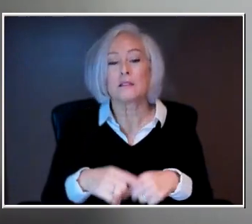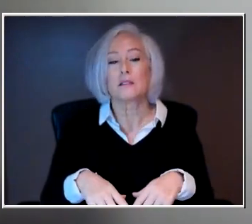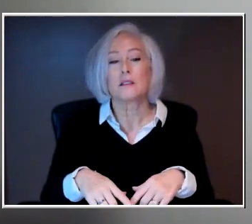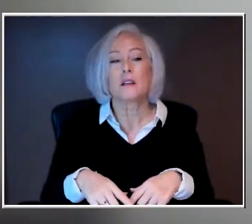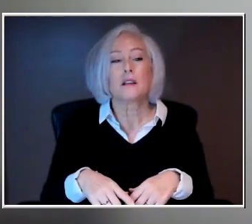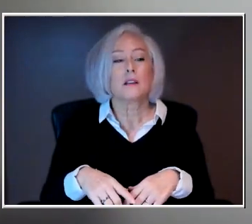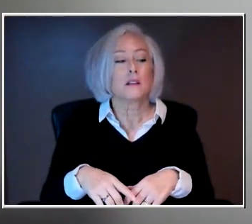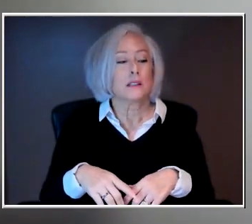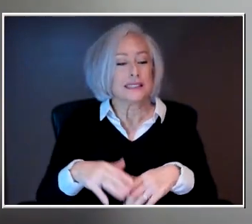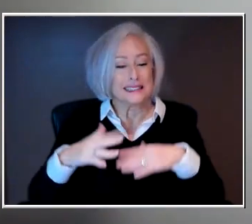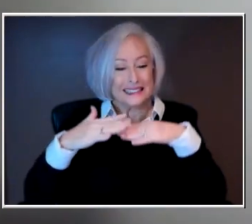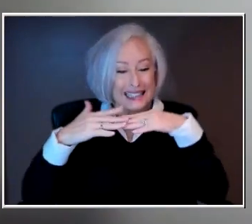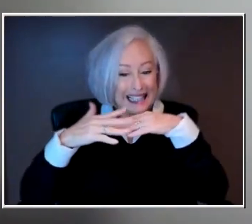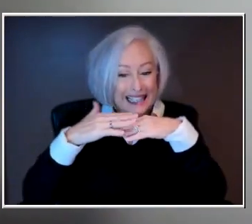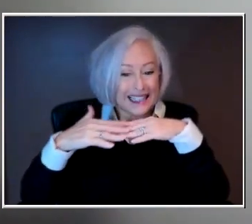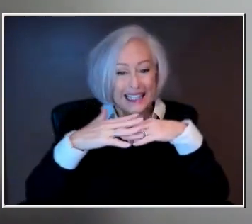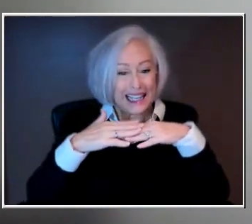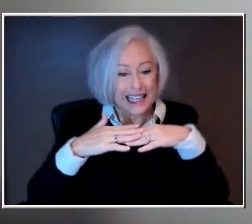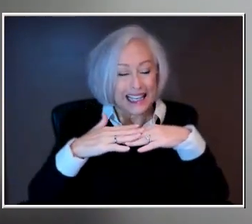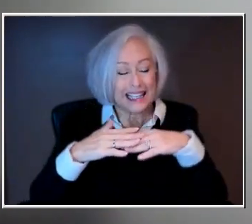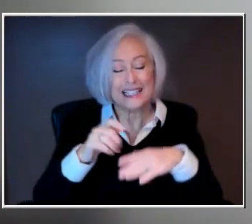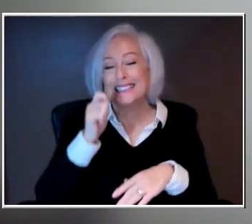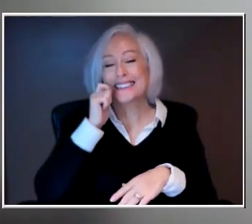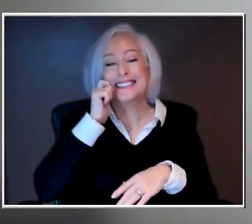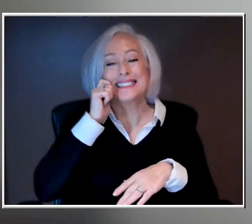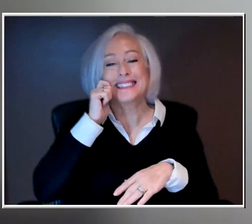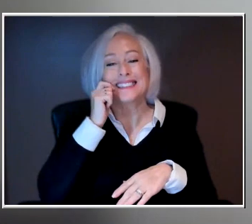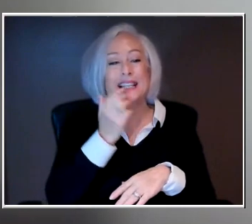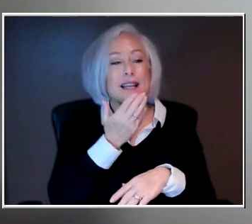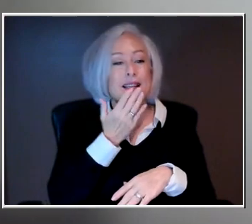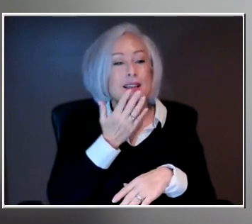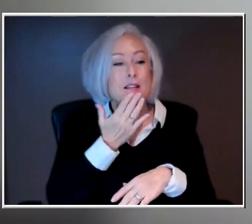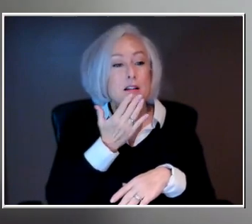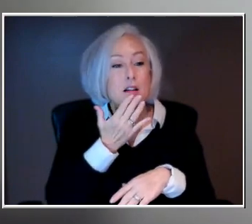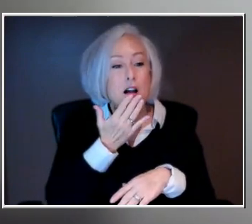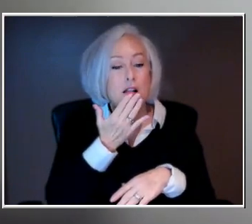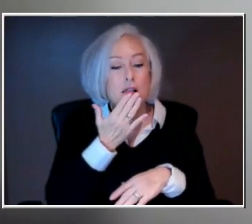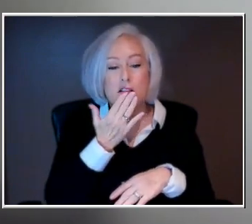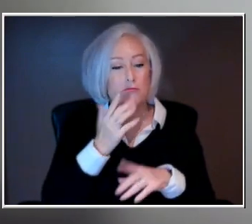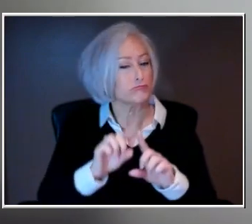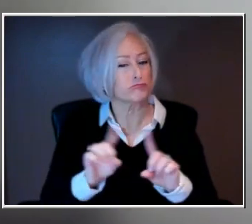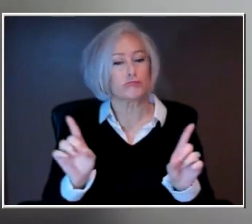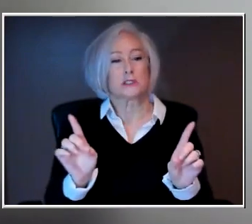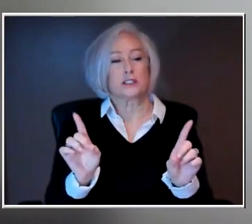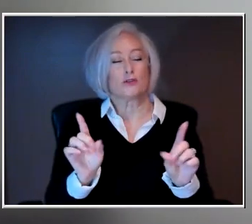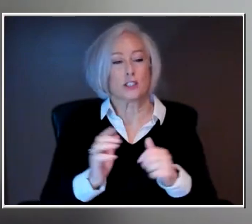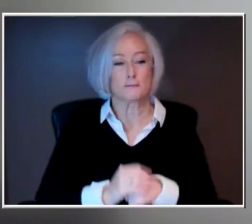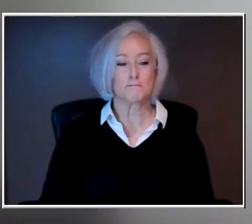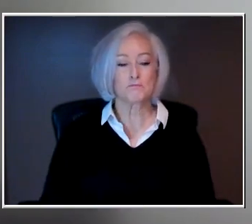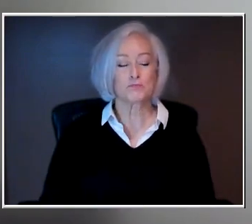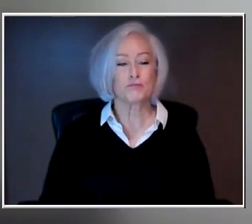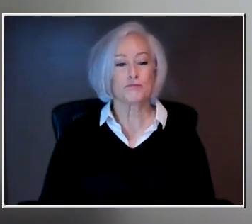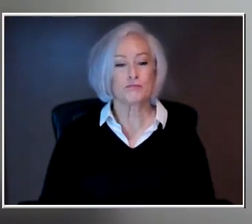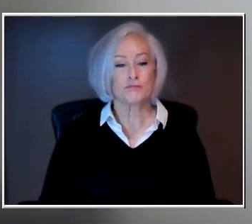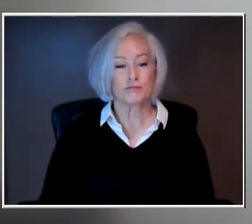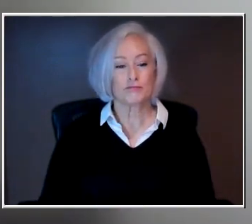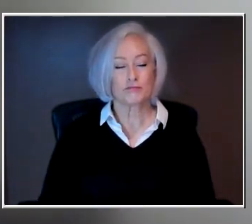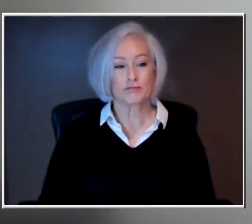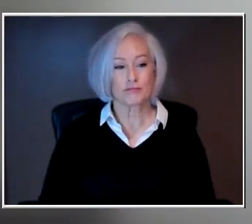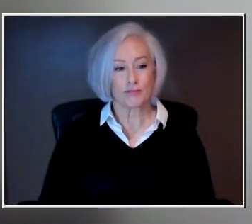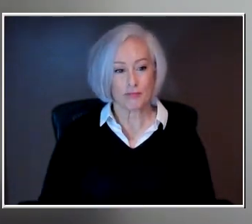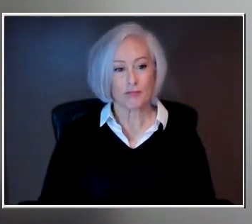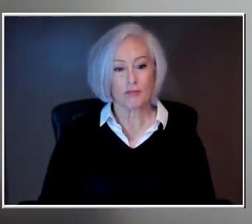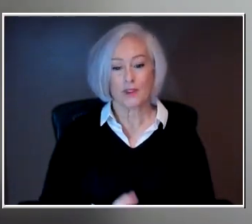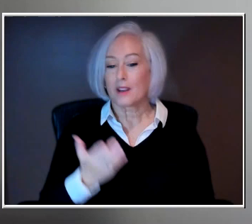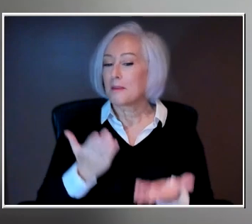normal skin color. Is when you just need, even if all you need is to come in and just find a place to warm